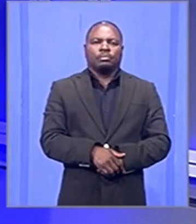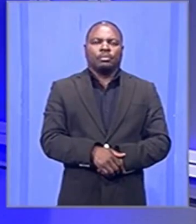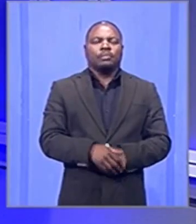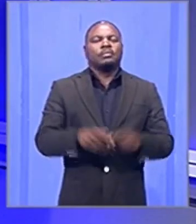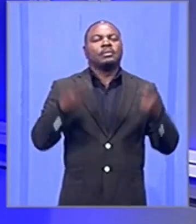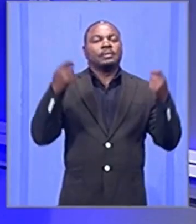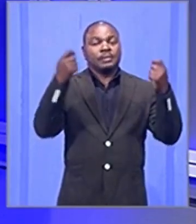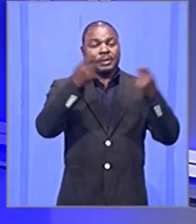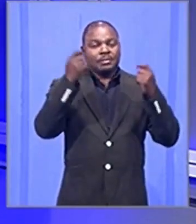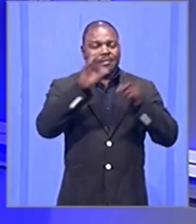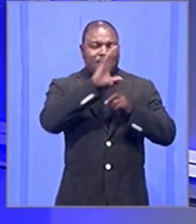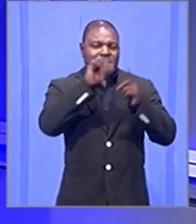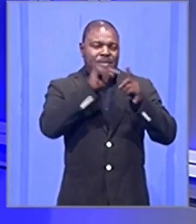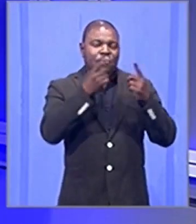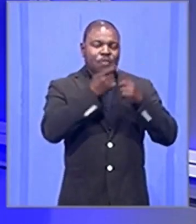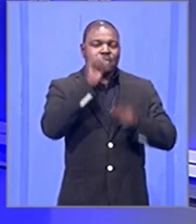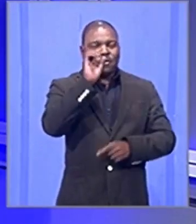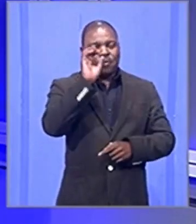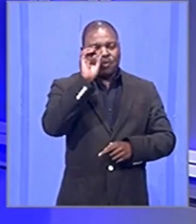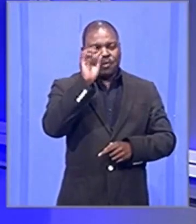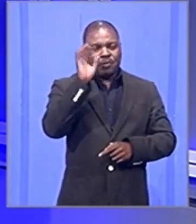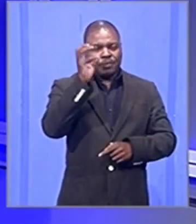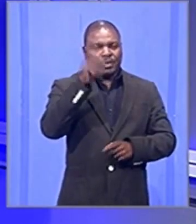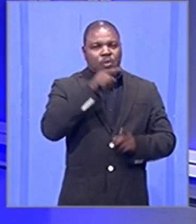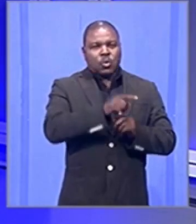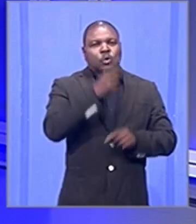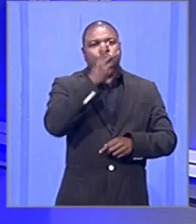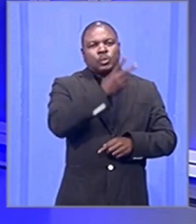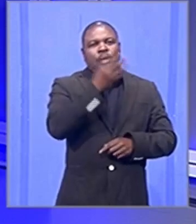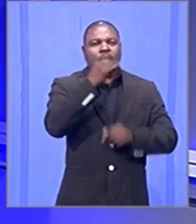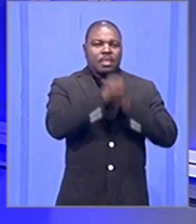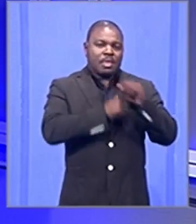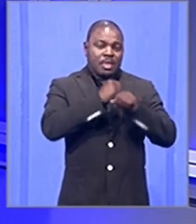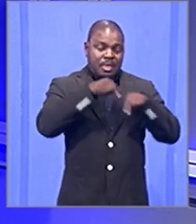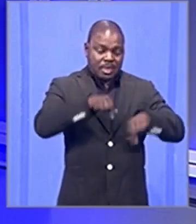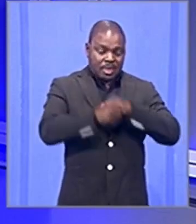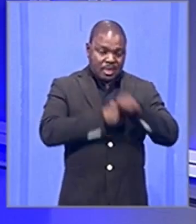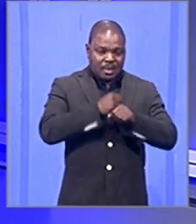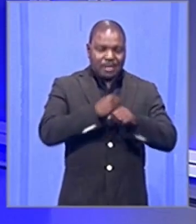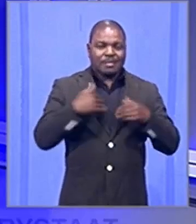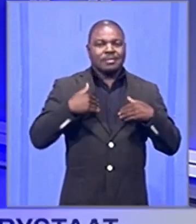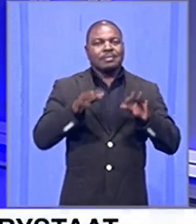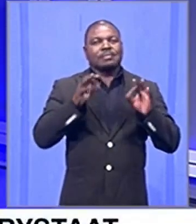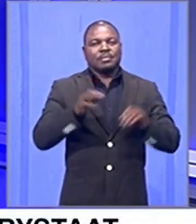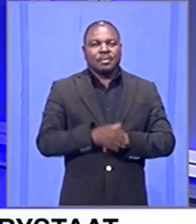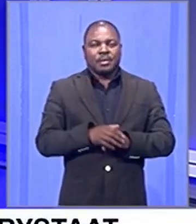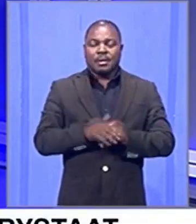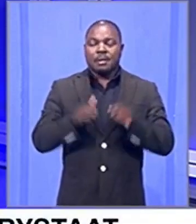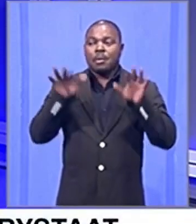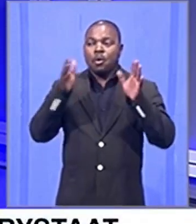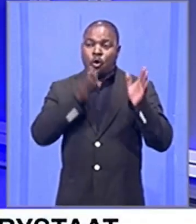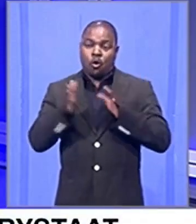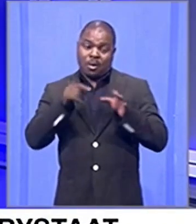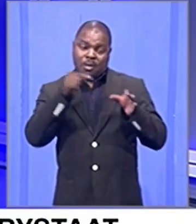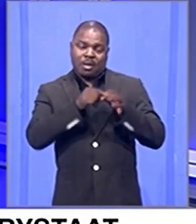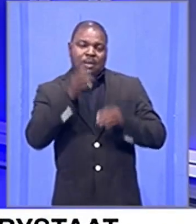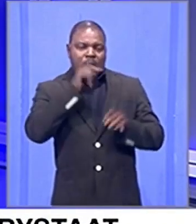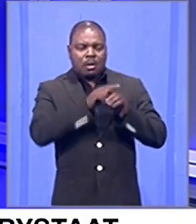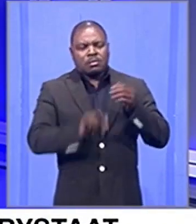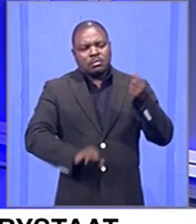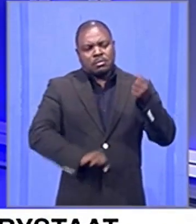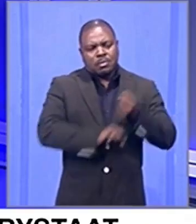Mokete wa bonono wa Freistad o tshwaya dilemo tse 23 monongwaga o ne o gakolwe. Bahlophisi ba ona ba re o fana ka